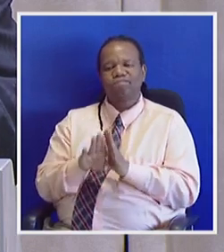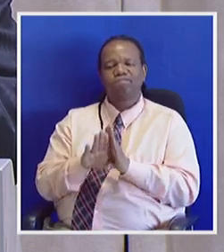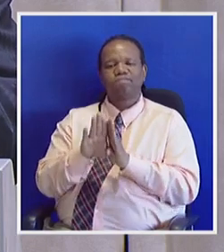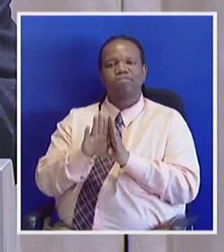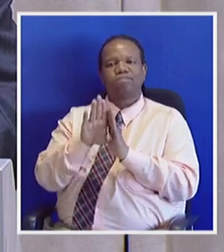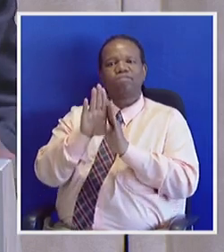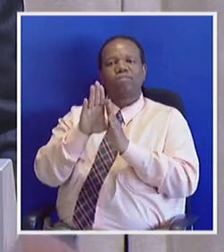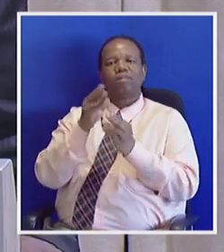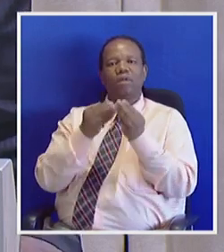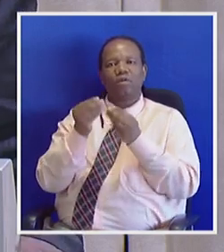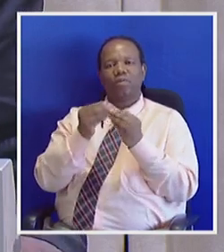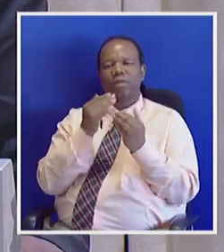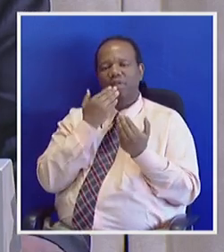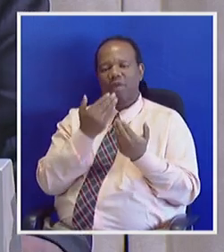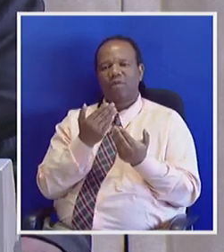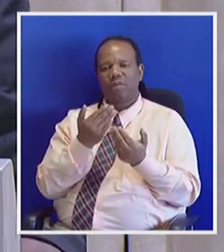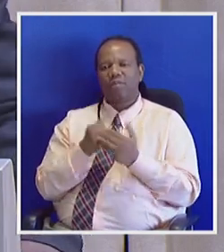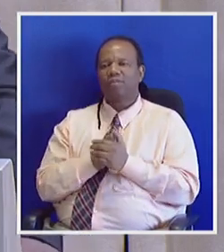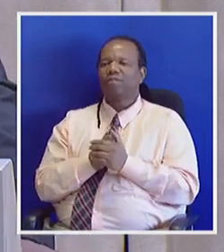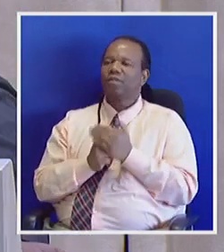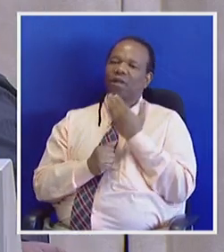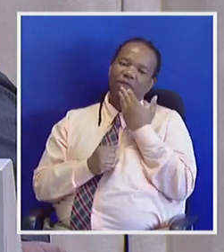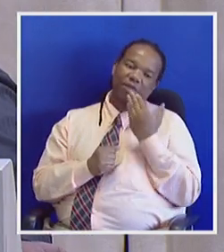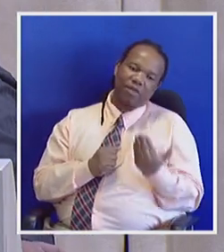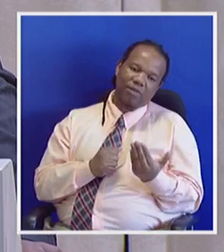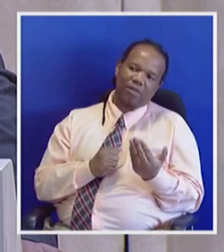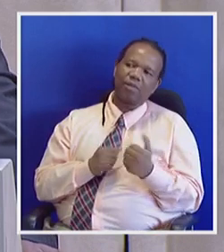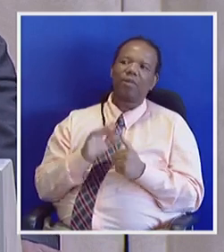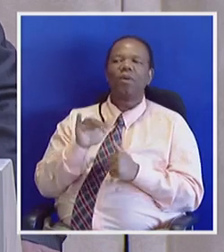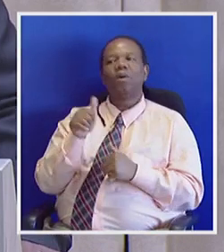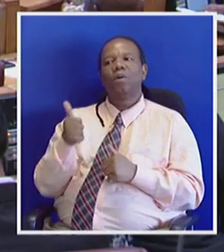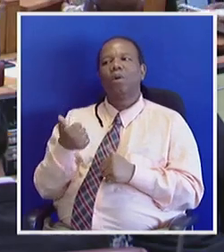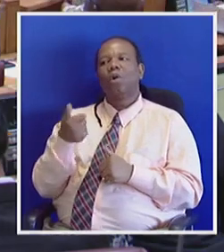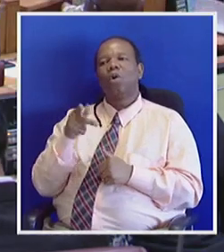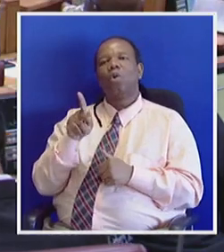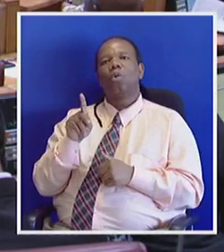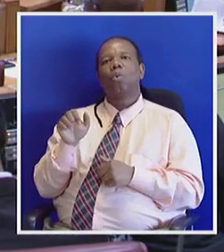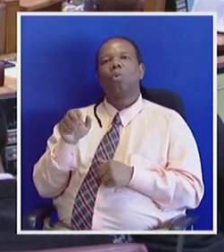economy forward. Thank you very much. Thank you, Deputy President. The Honorable Koni.